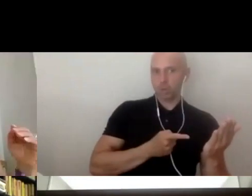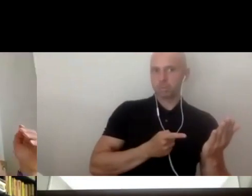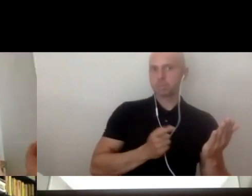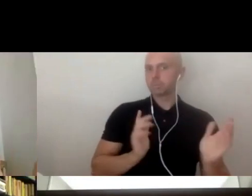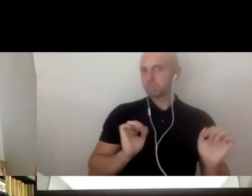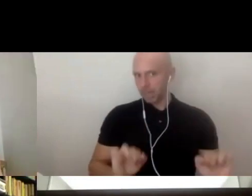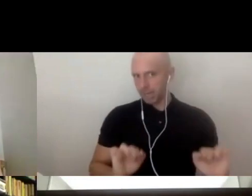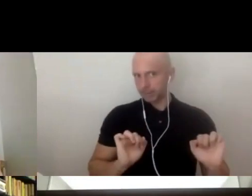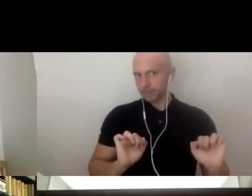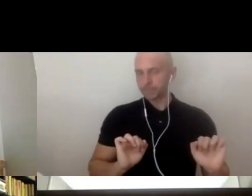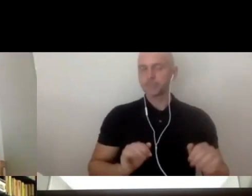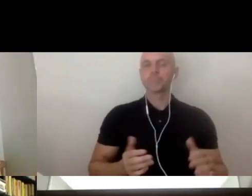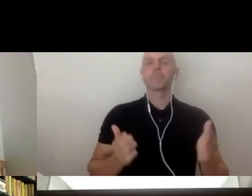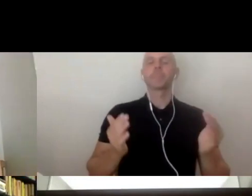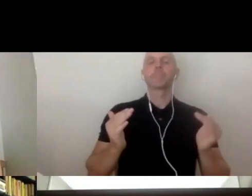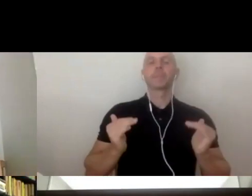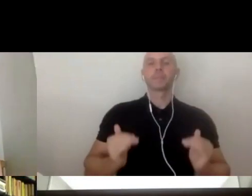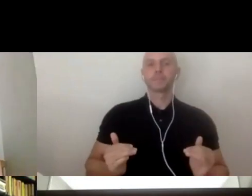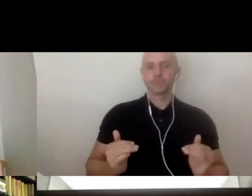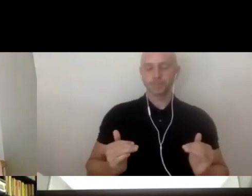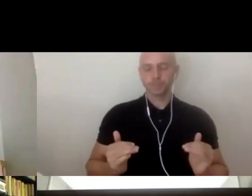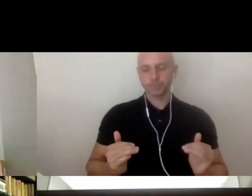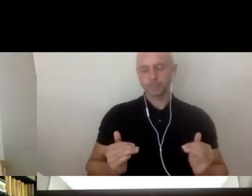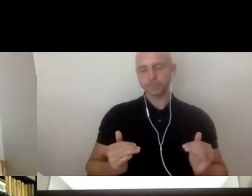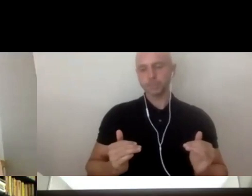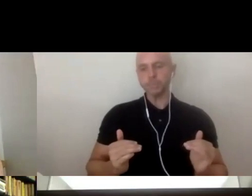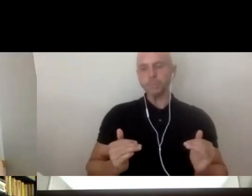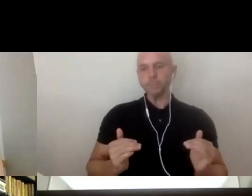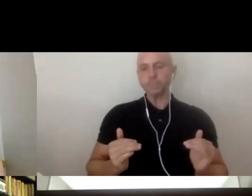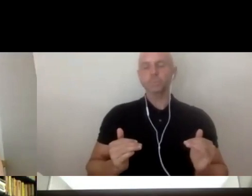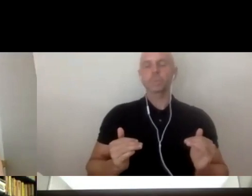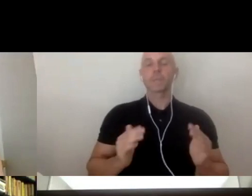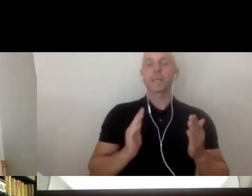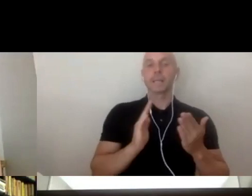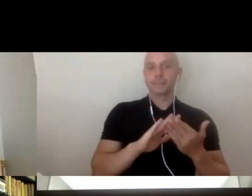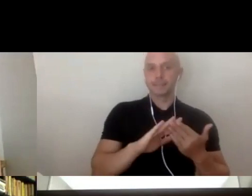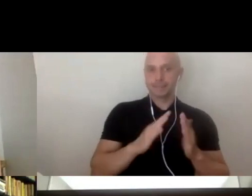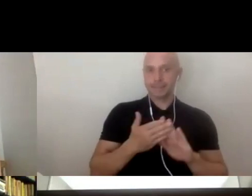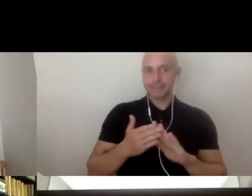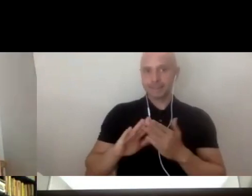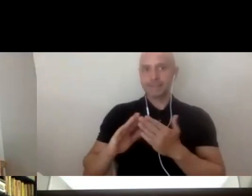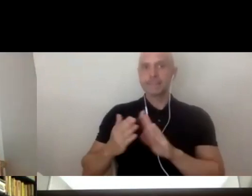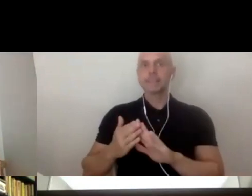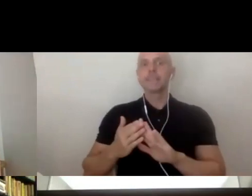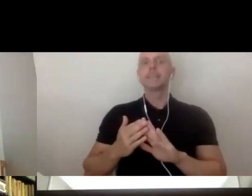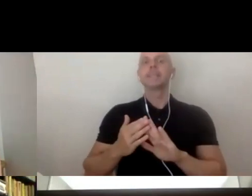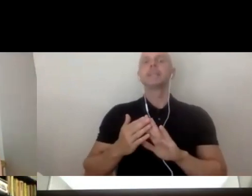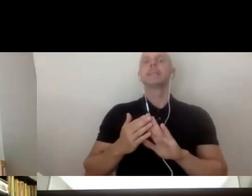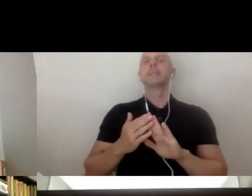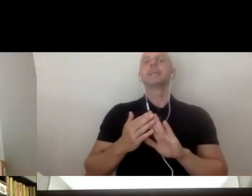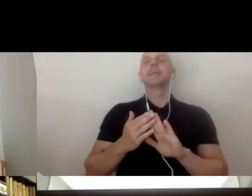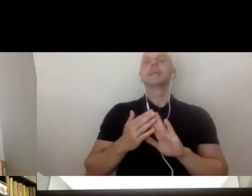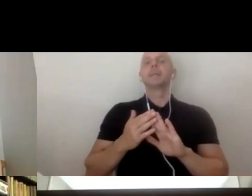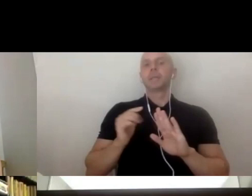will be upcoming for you and for every artist, we hope, across the city, will be sort of a much longer recovery